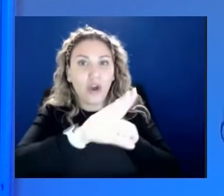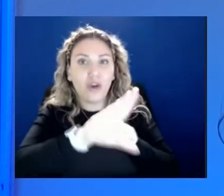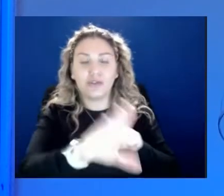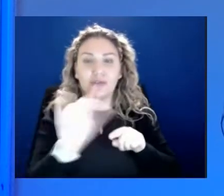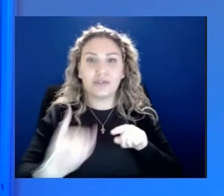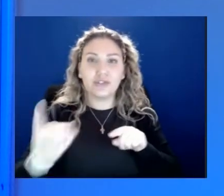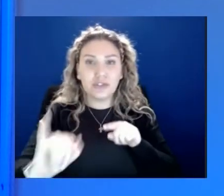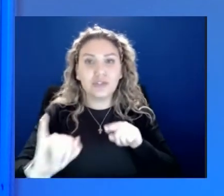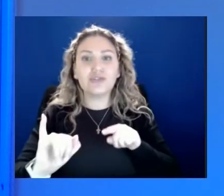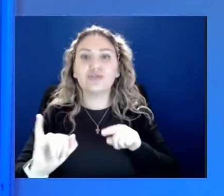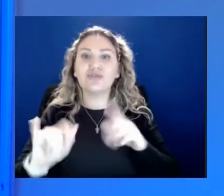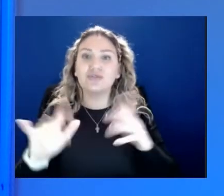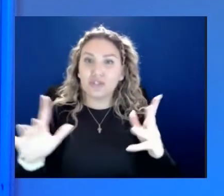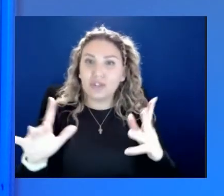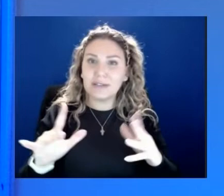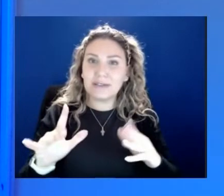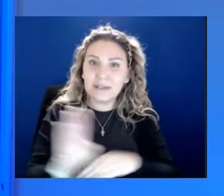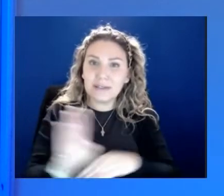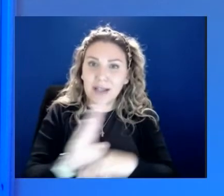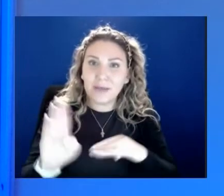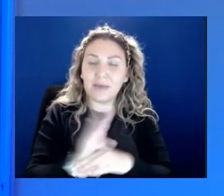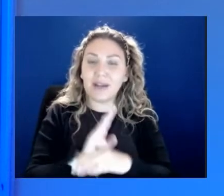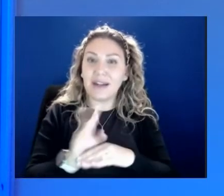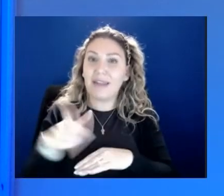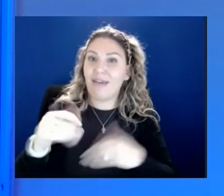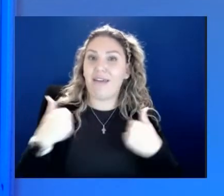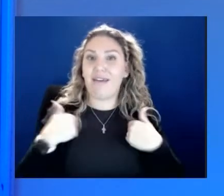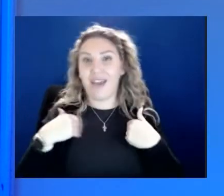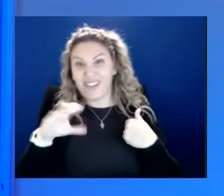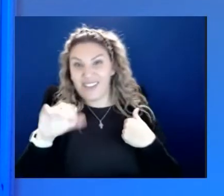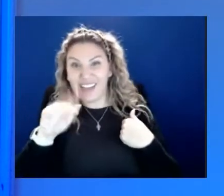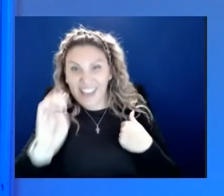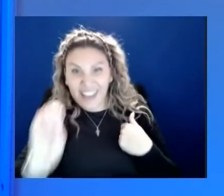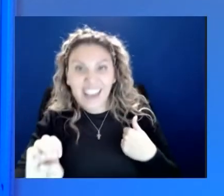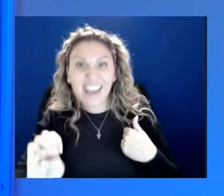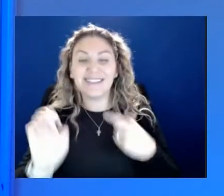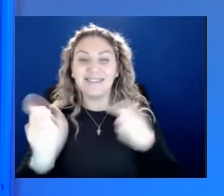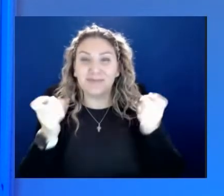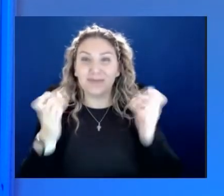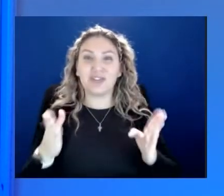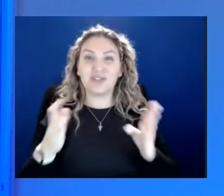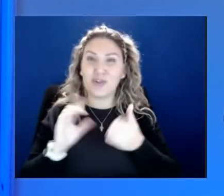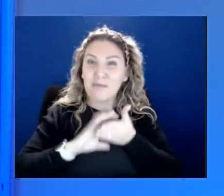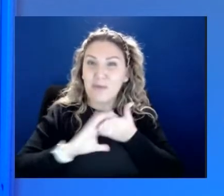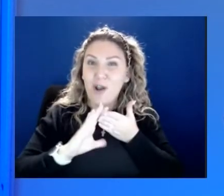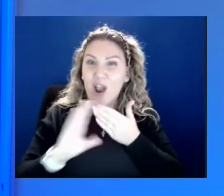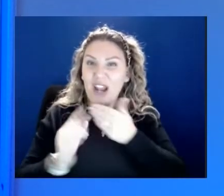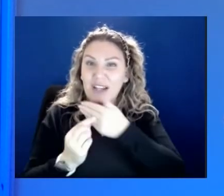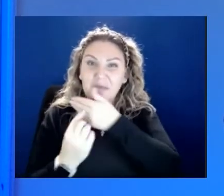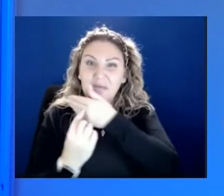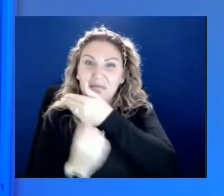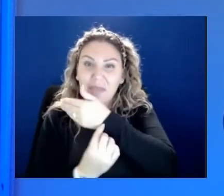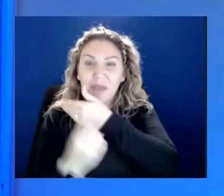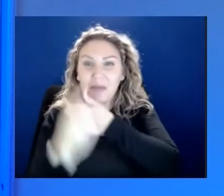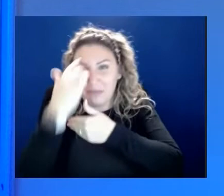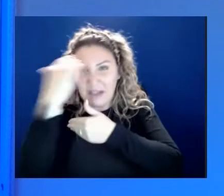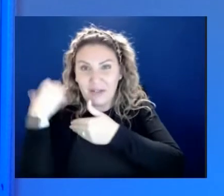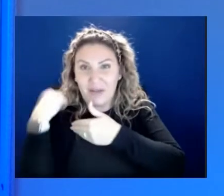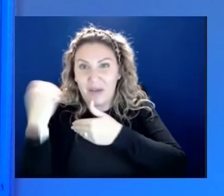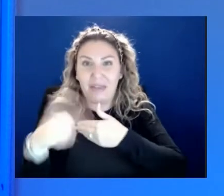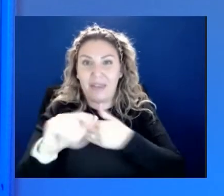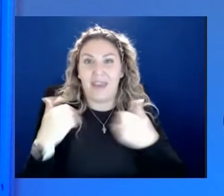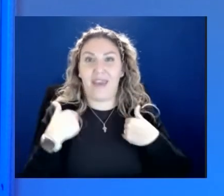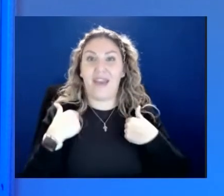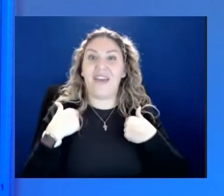the smaller number on the back of your insurance card that says for mental health benefits, but they do have case managers that if you explain